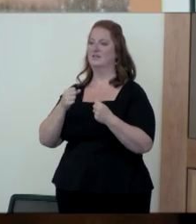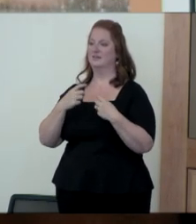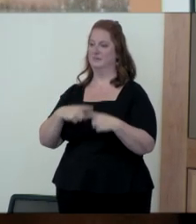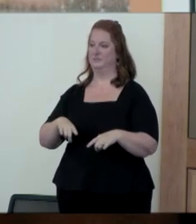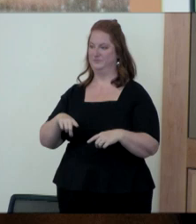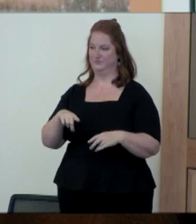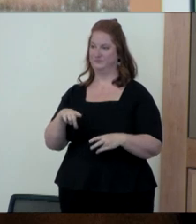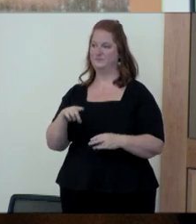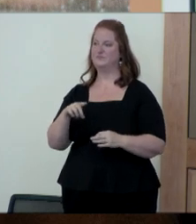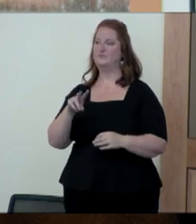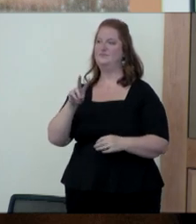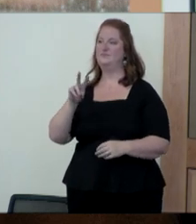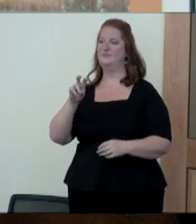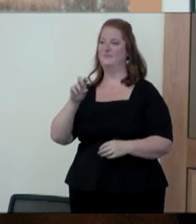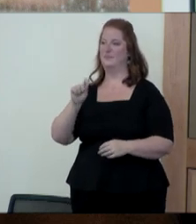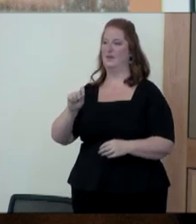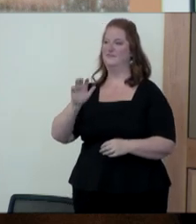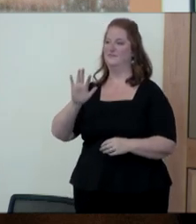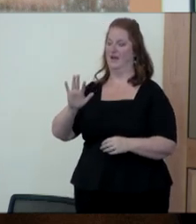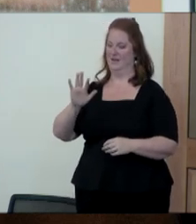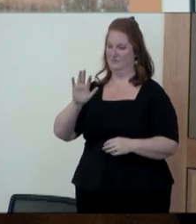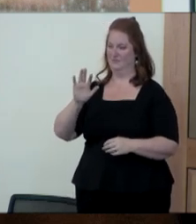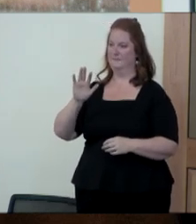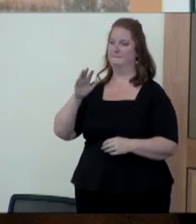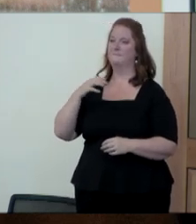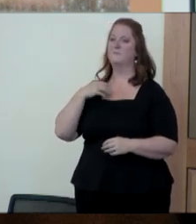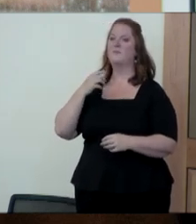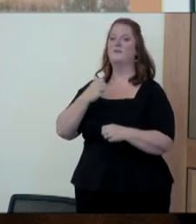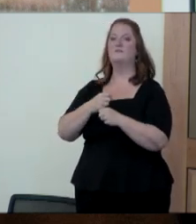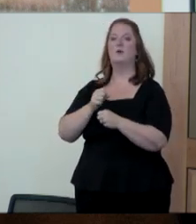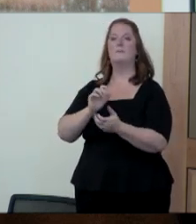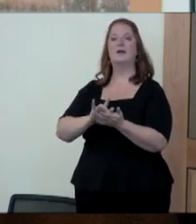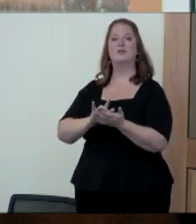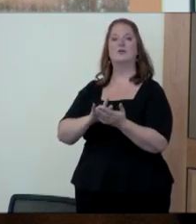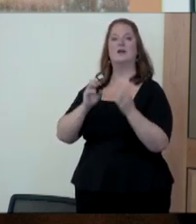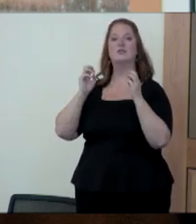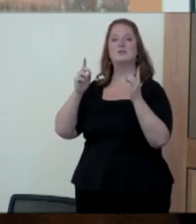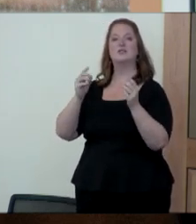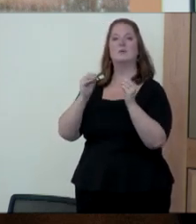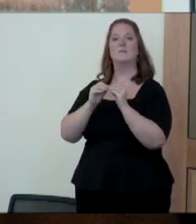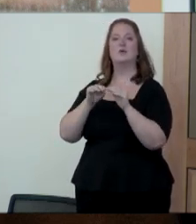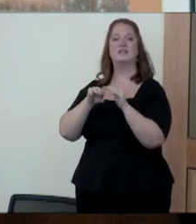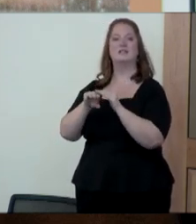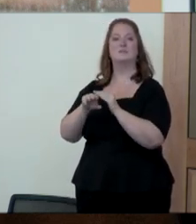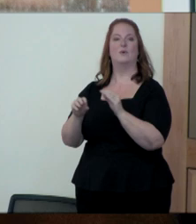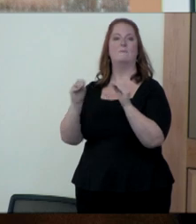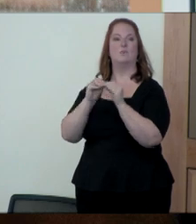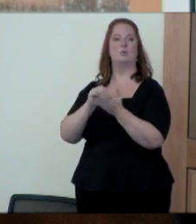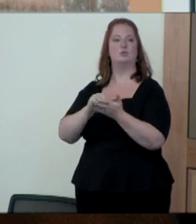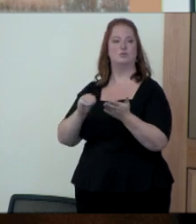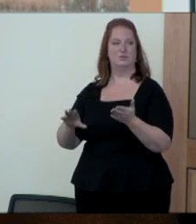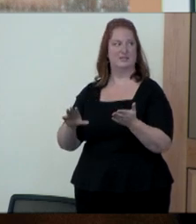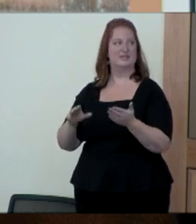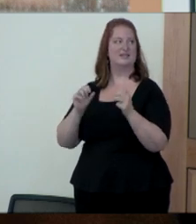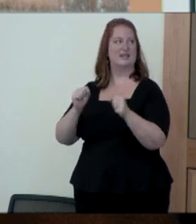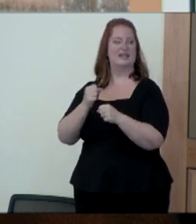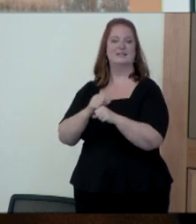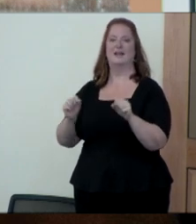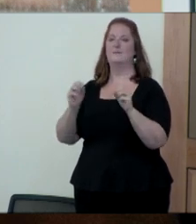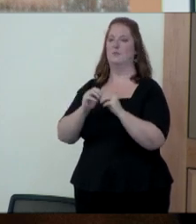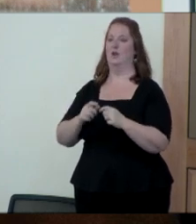$2.5 million NIH grant to make medical education more accessible to more students so that they can save more